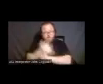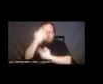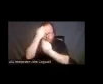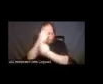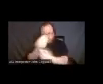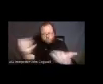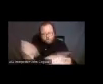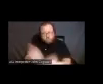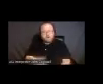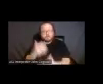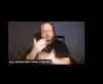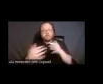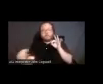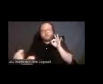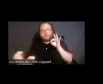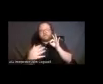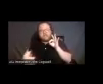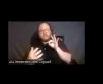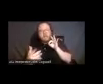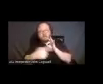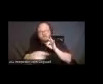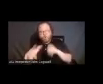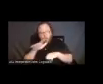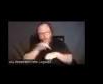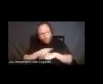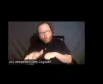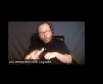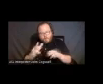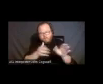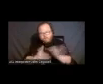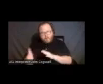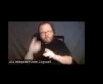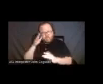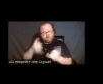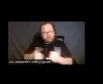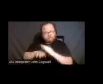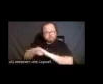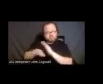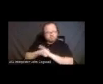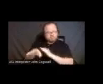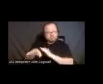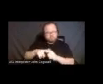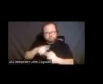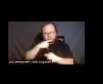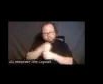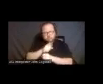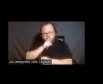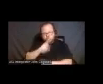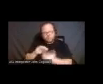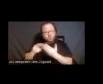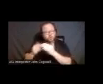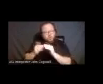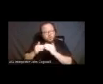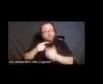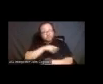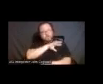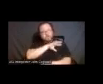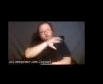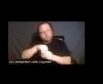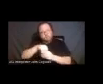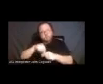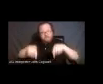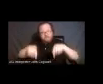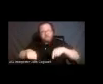to be able to get feedback at this early stage of the plan development as a way of being able to make sure that community is a part of this